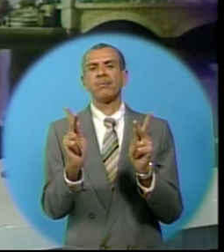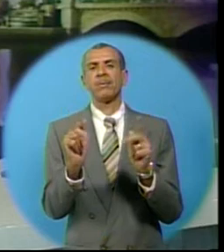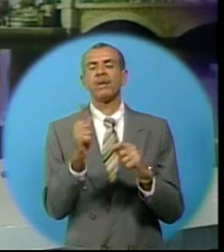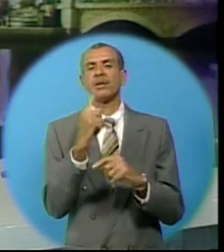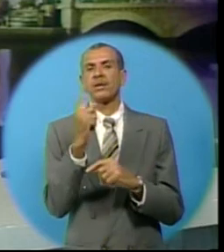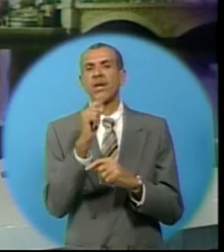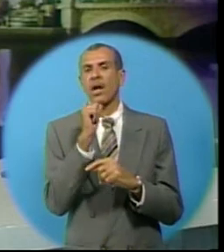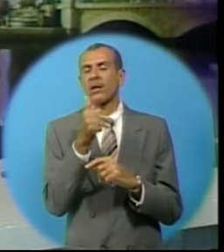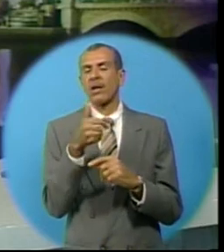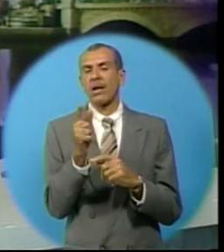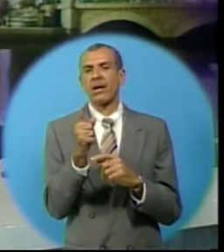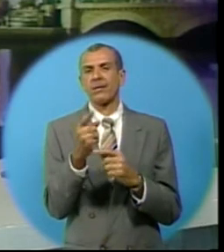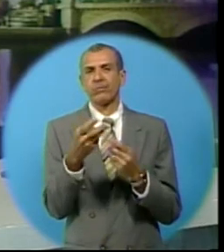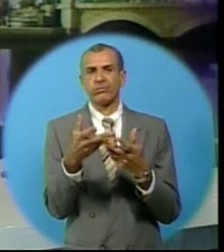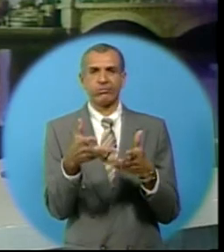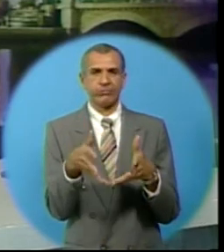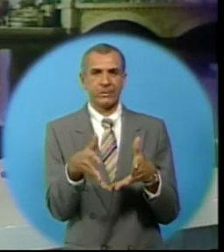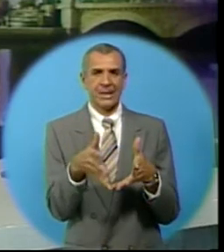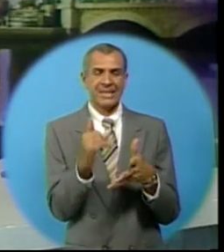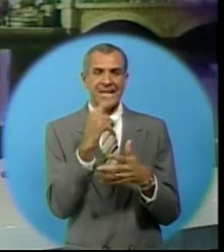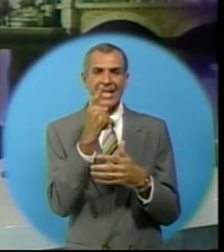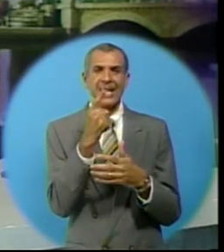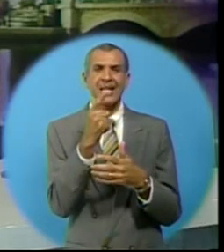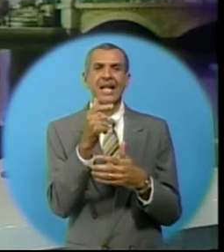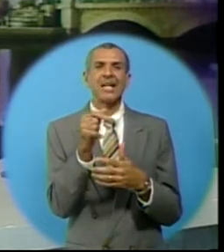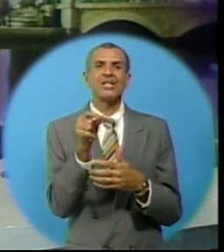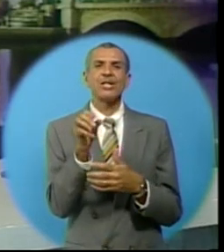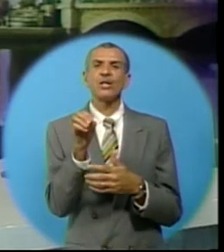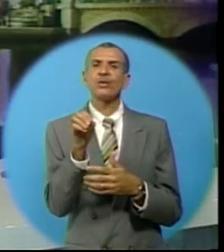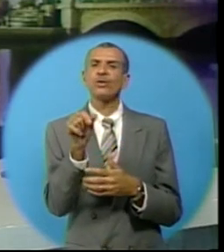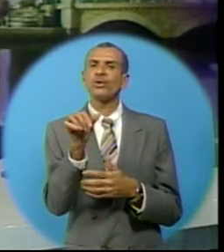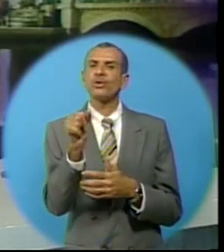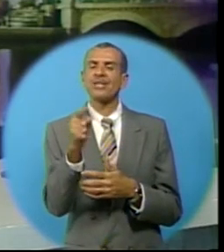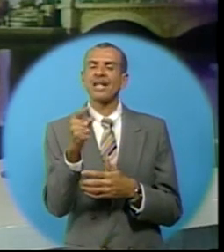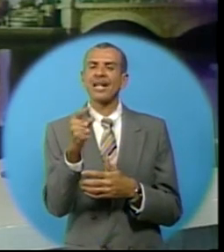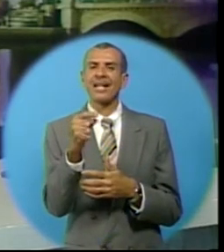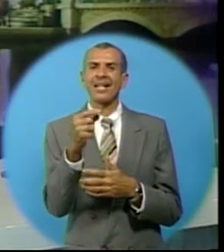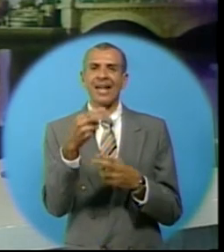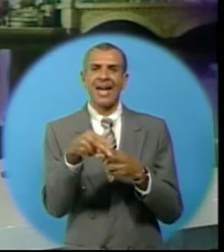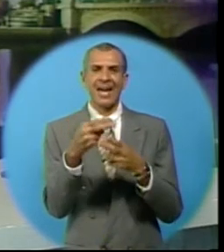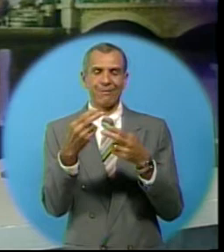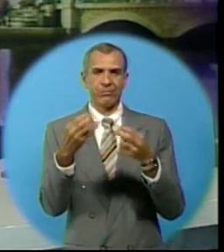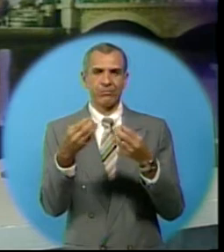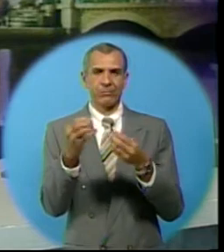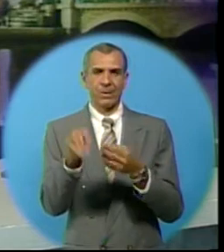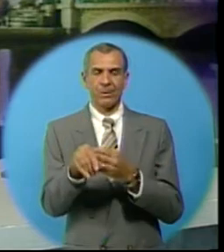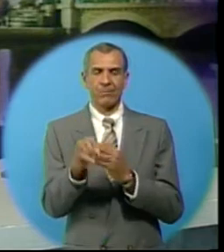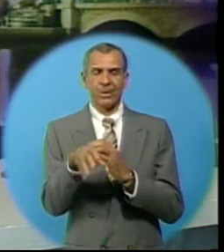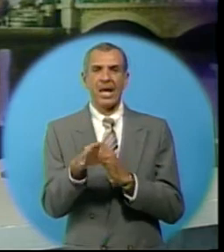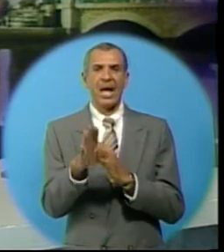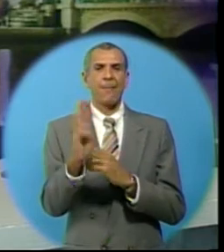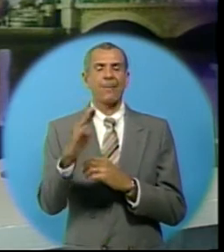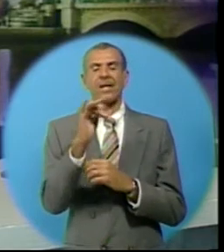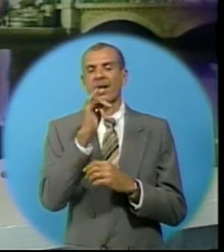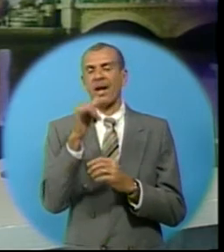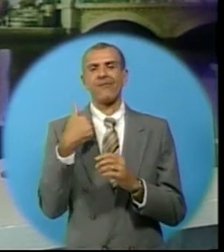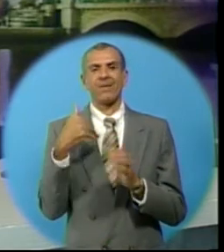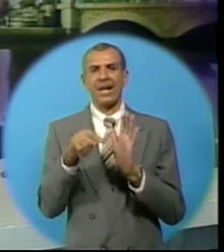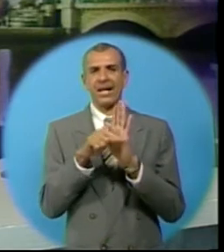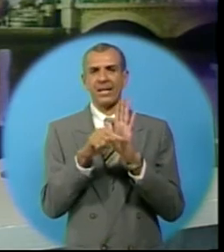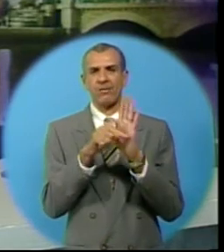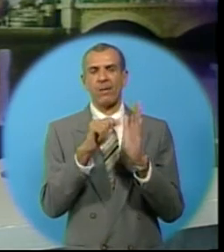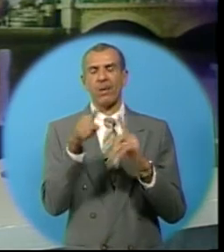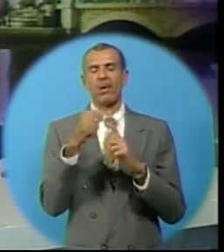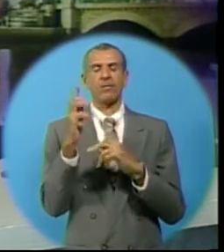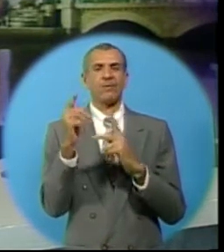slip. She says tourism is a goose that lays the golden egg, and Barbados cannot afford any negative publicity about bad